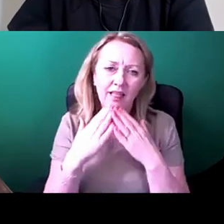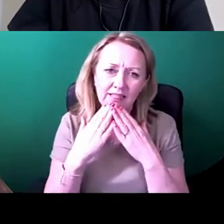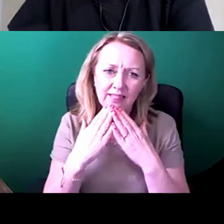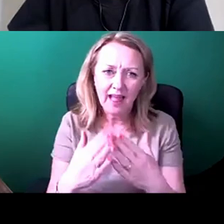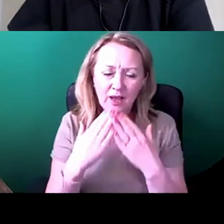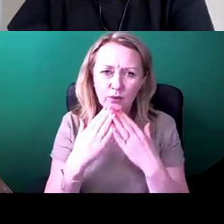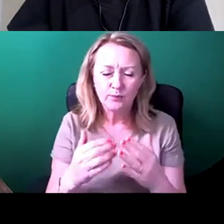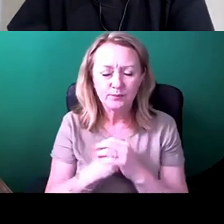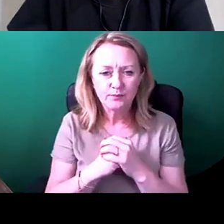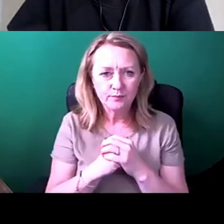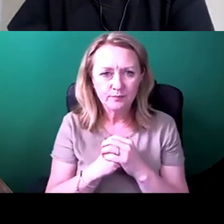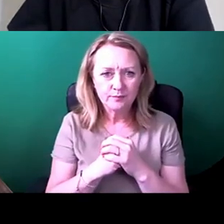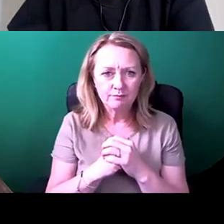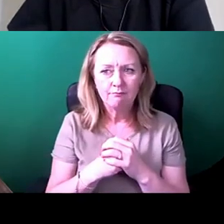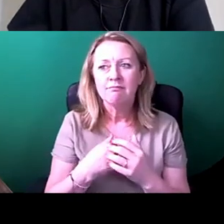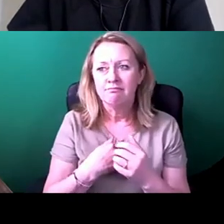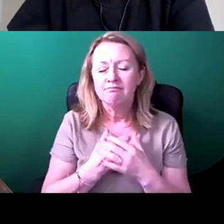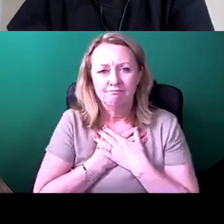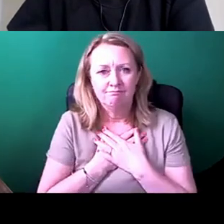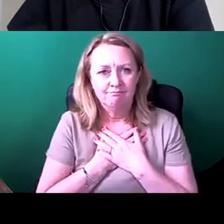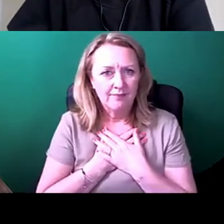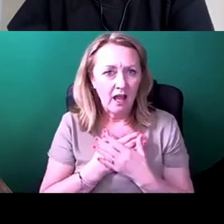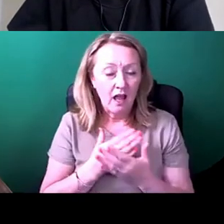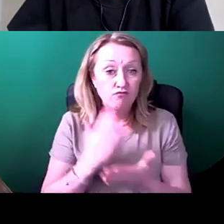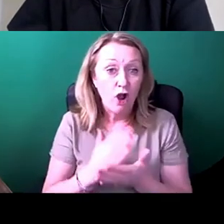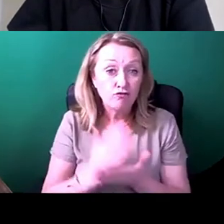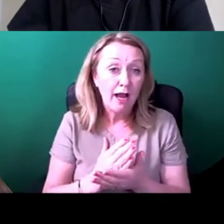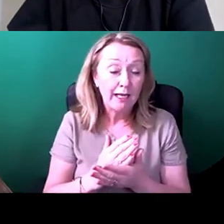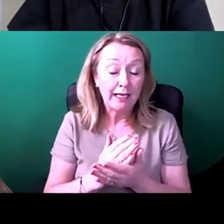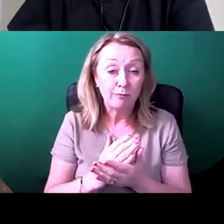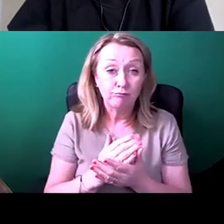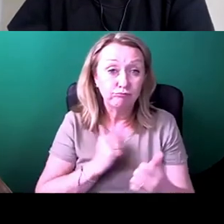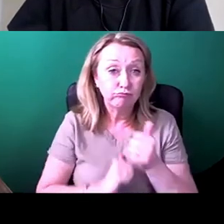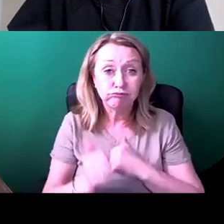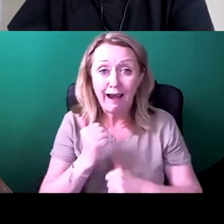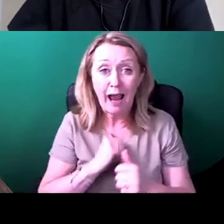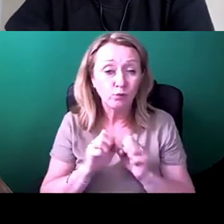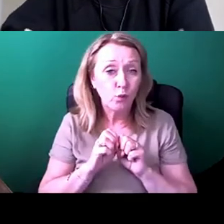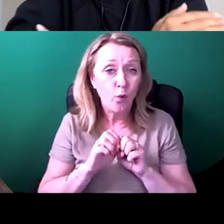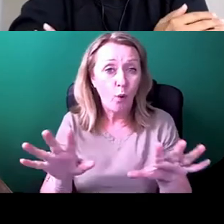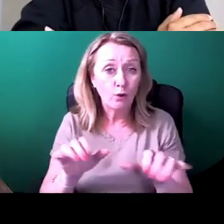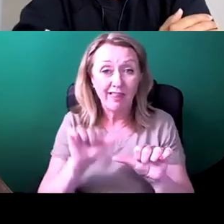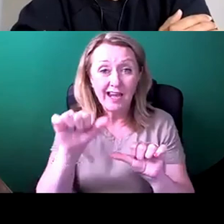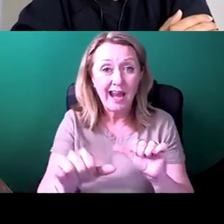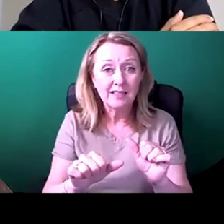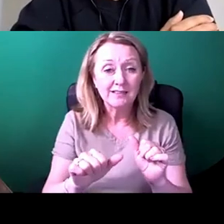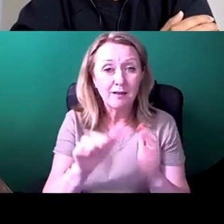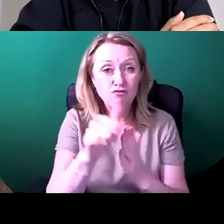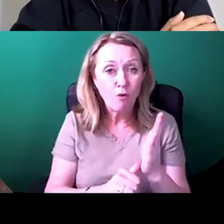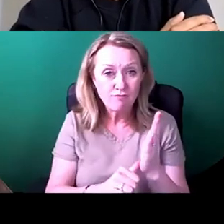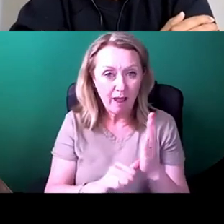And I'm really, really proud to be here to launch the next round of the Future Curators Programme. This has been